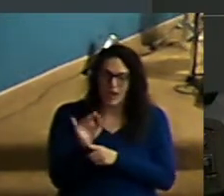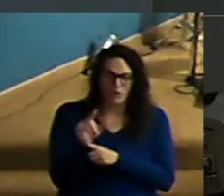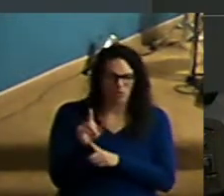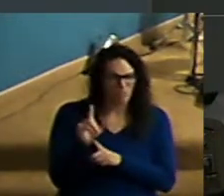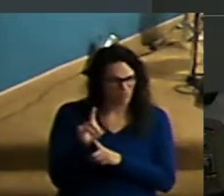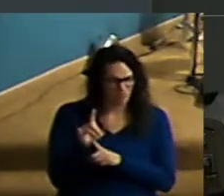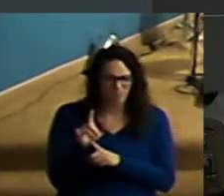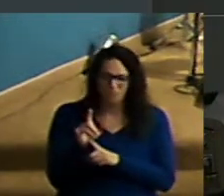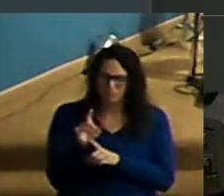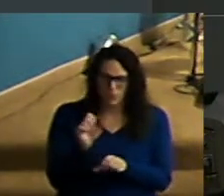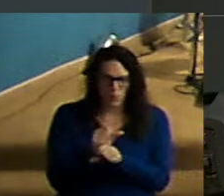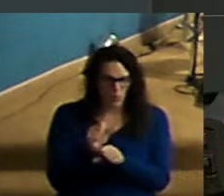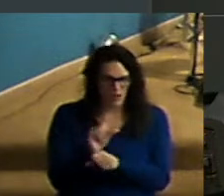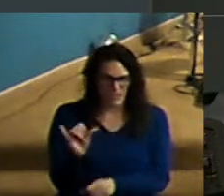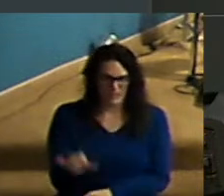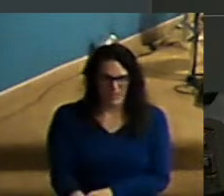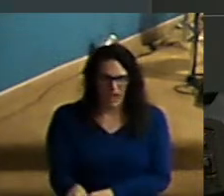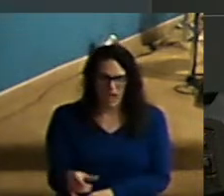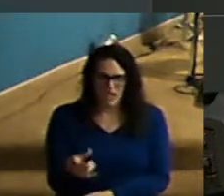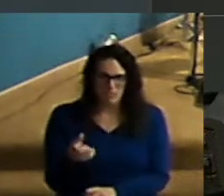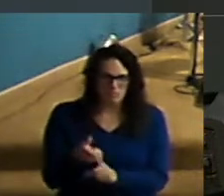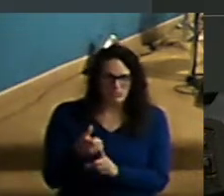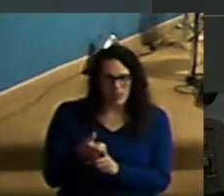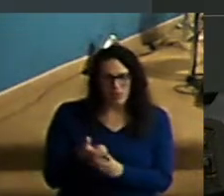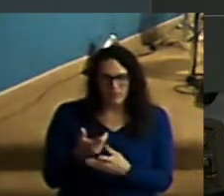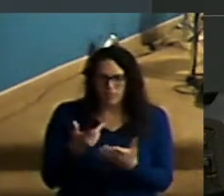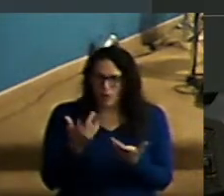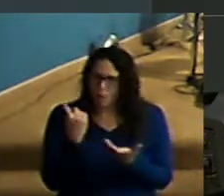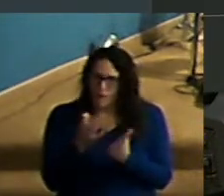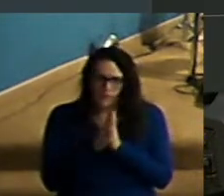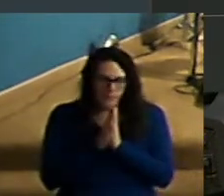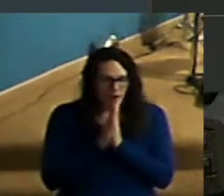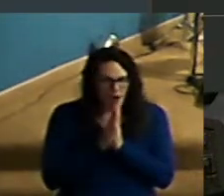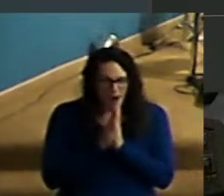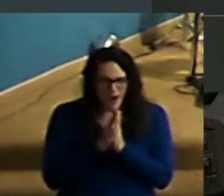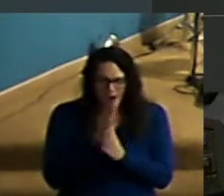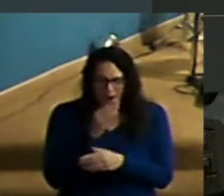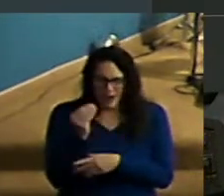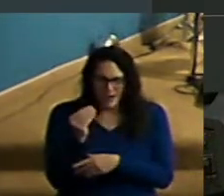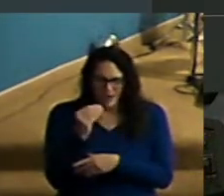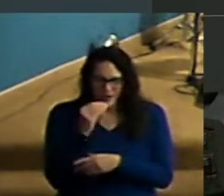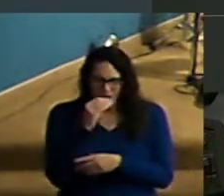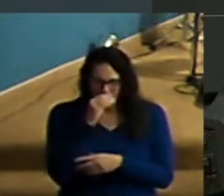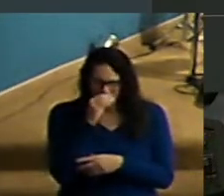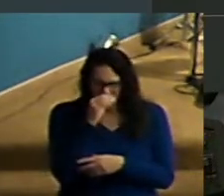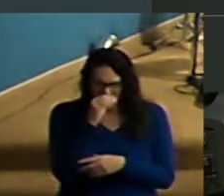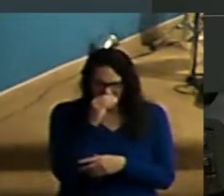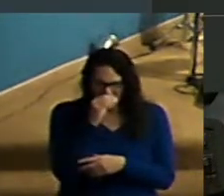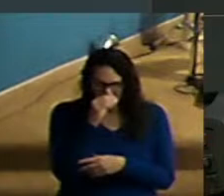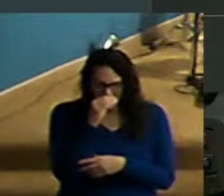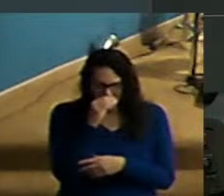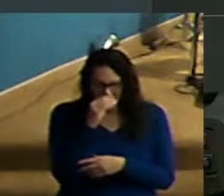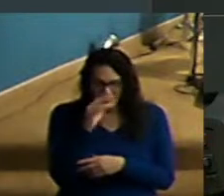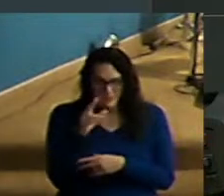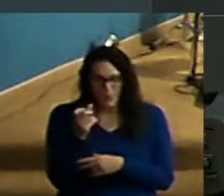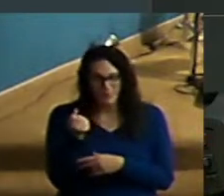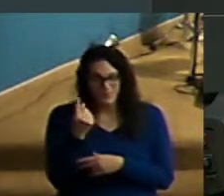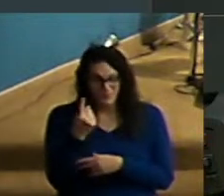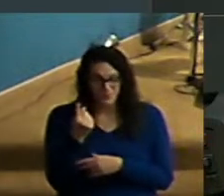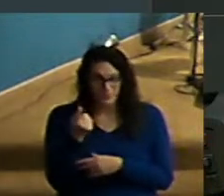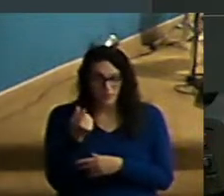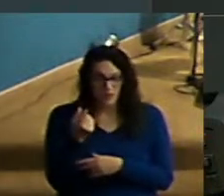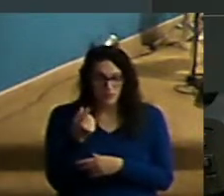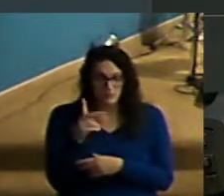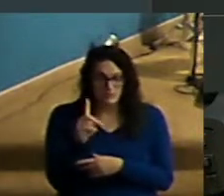a man of character. He was a prayerful person that we're going to find out here in a few moments, because the adversaries figured out the only way we're